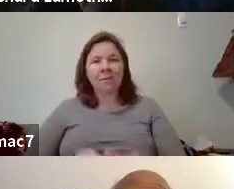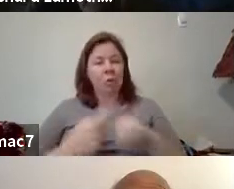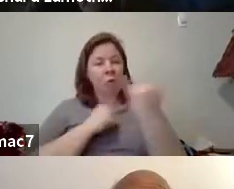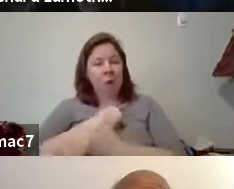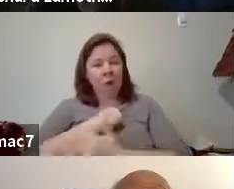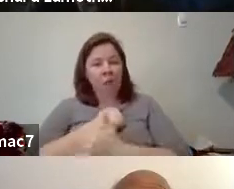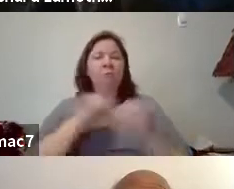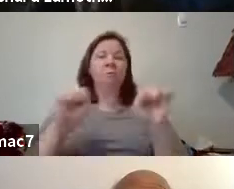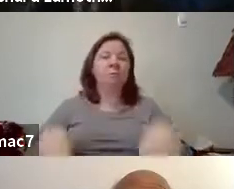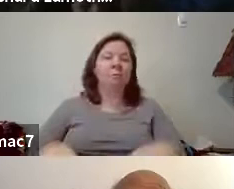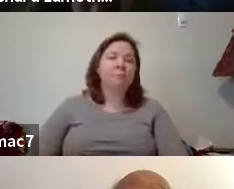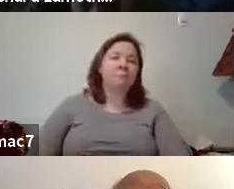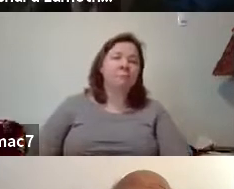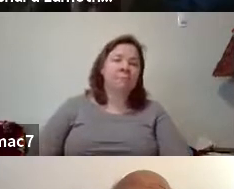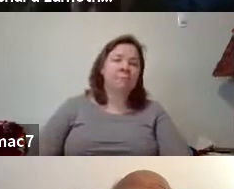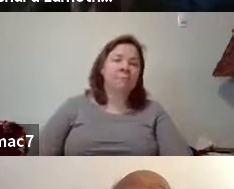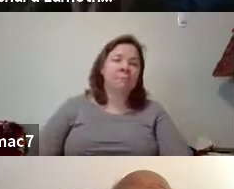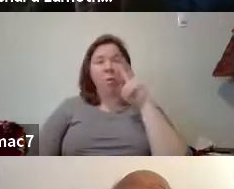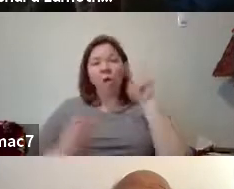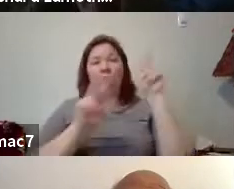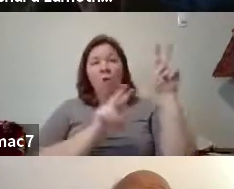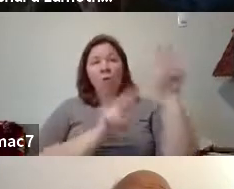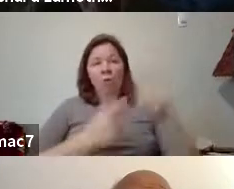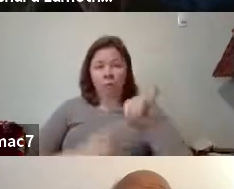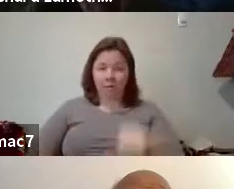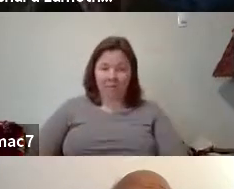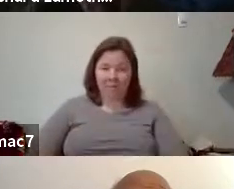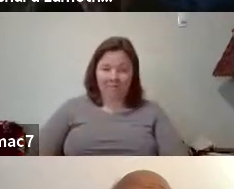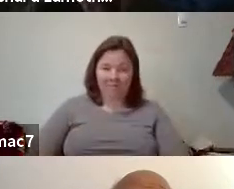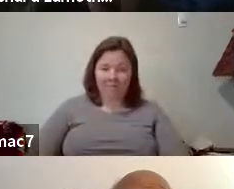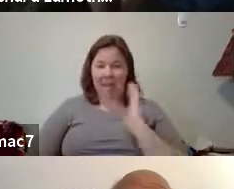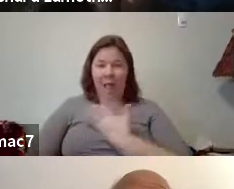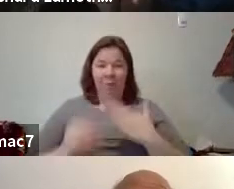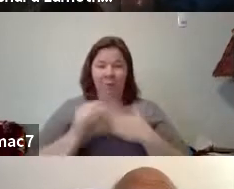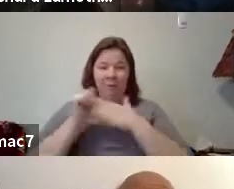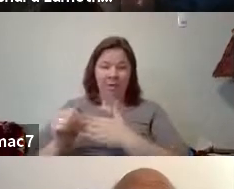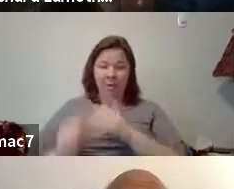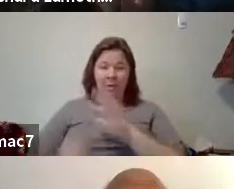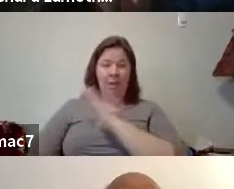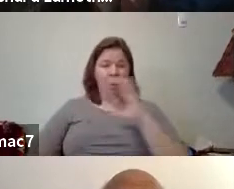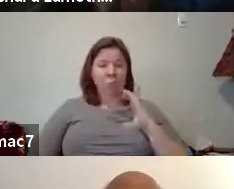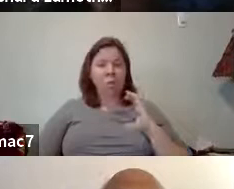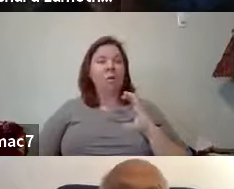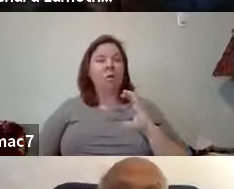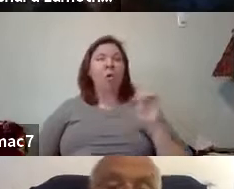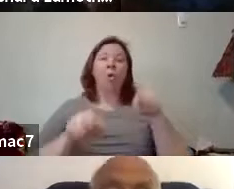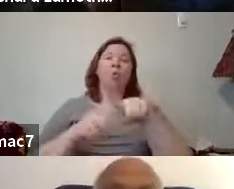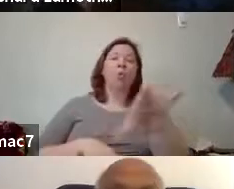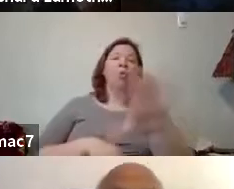day. And so that's one thing we're looking forward to, all our leaders in the Leadership Council going to your